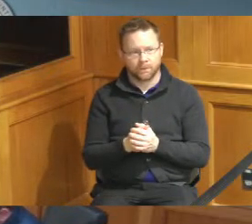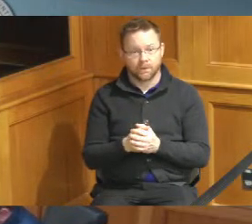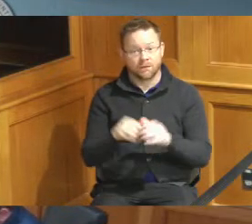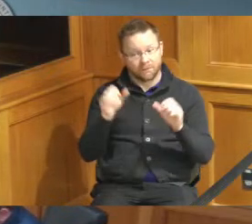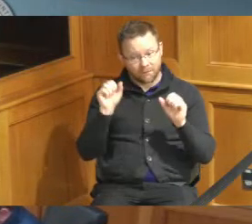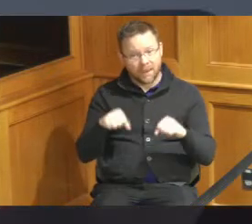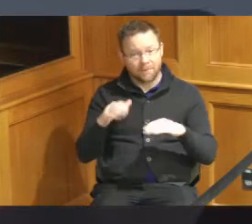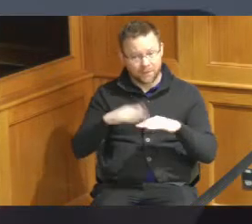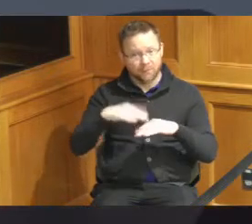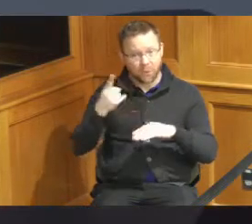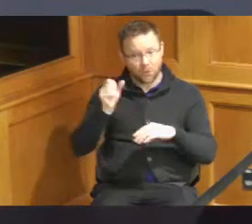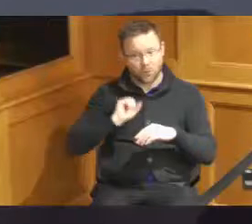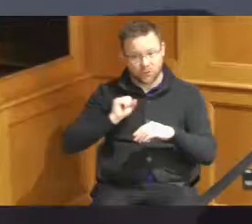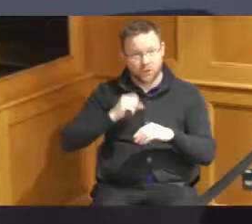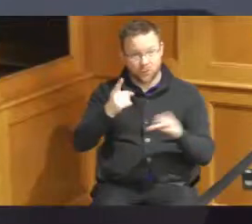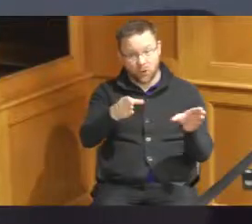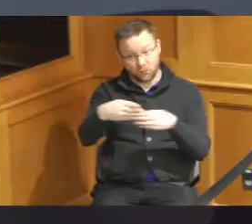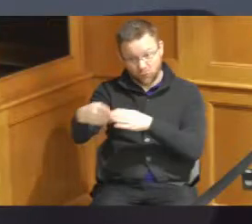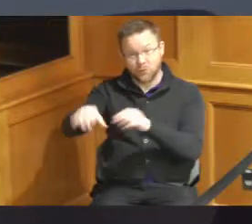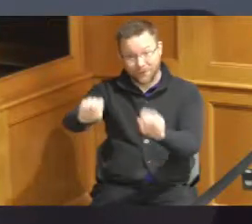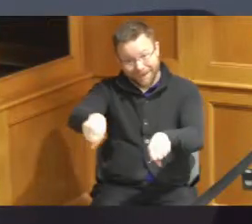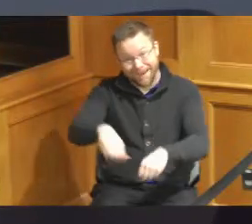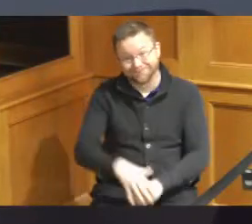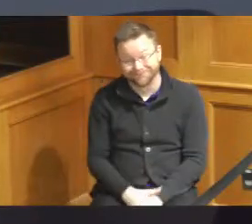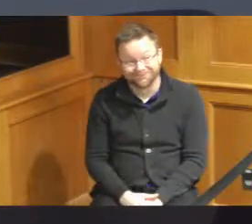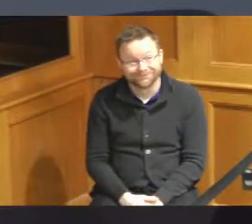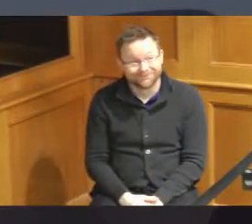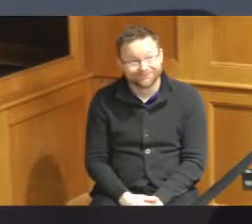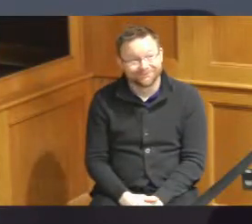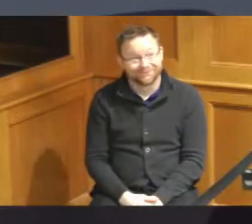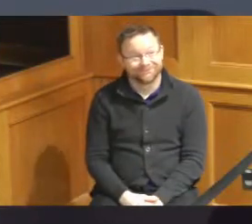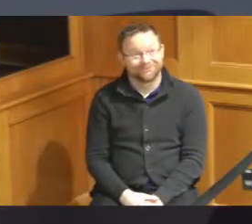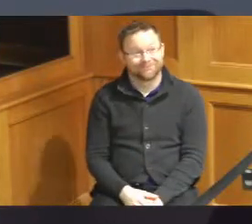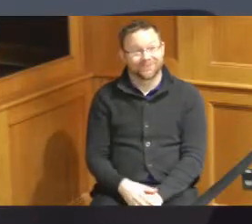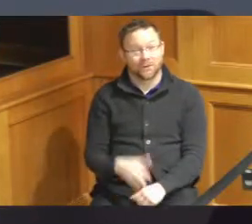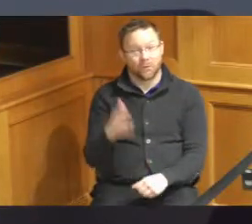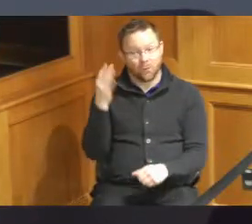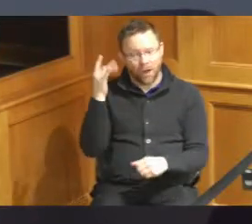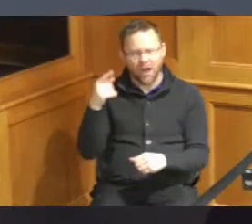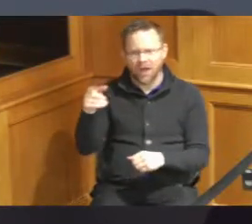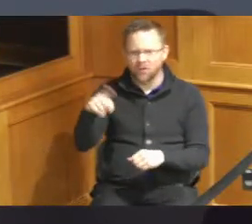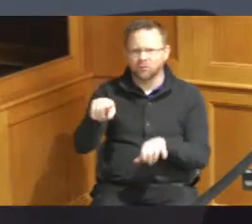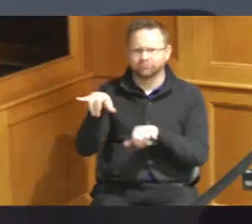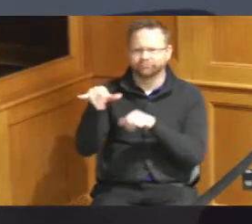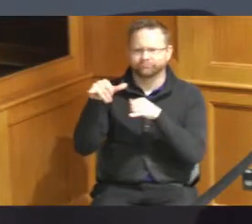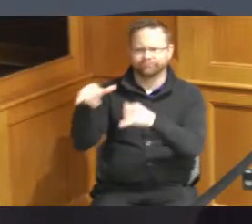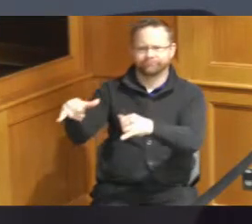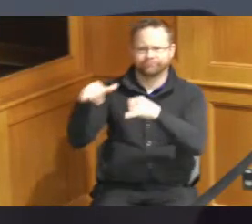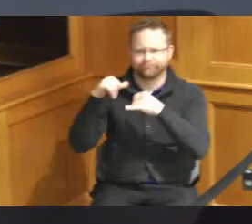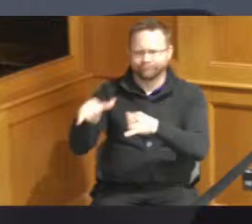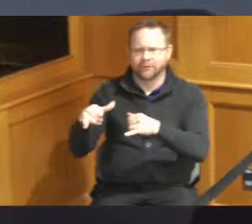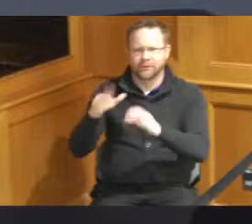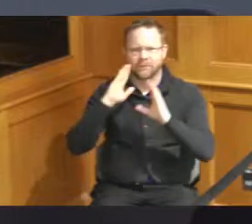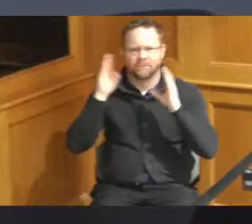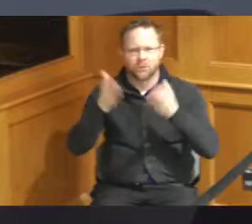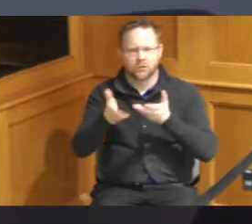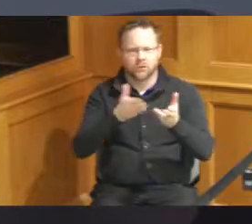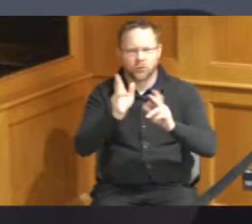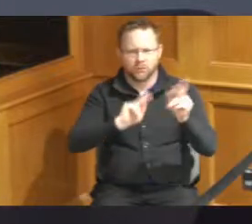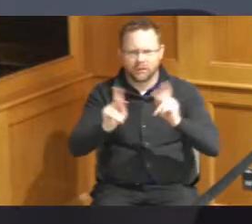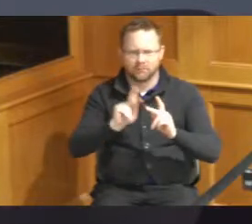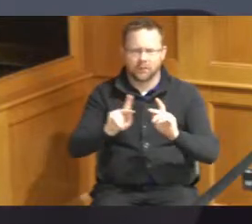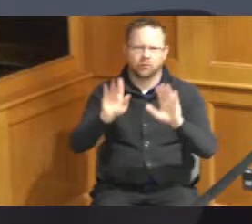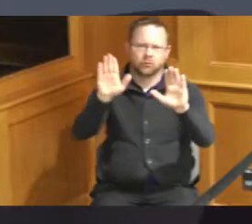sorority in one room. You can. Yes, because you guys have a commonality of serving people. So I think that's